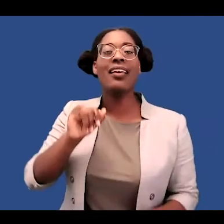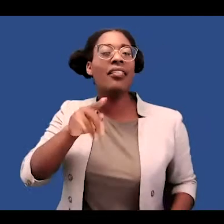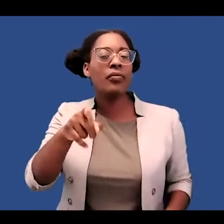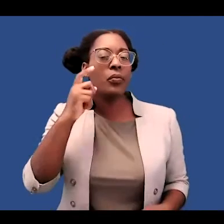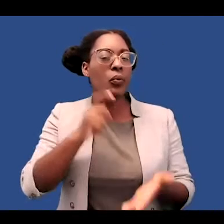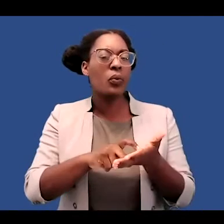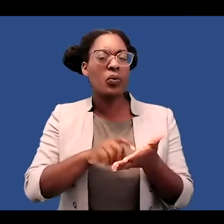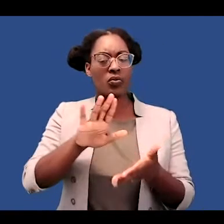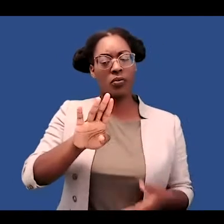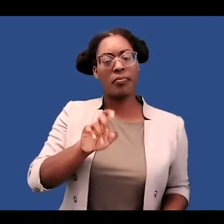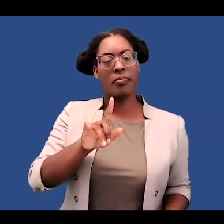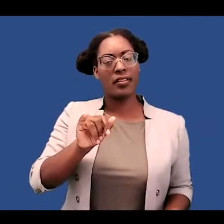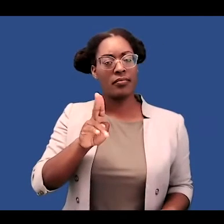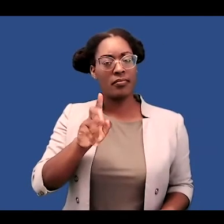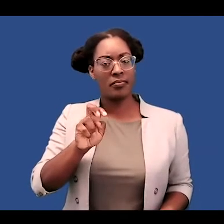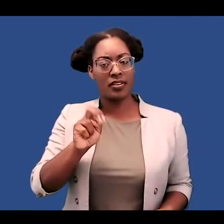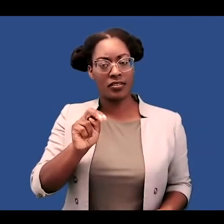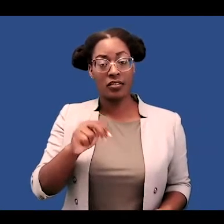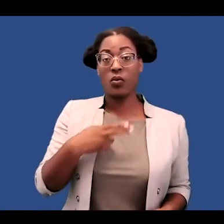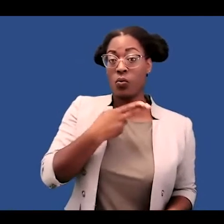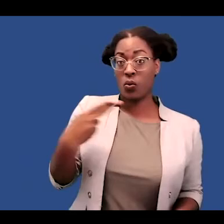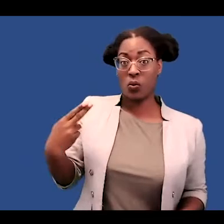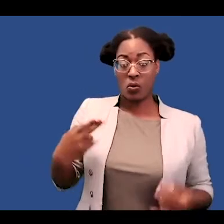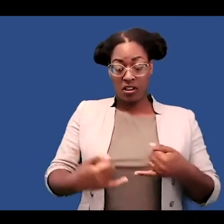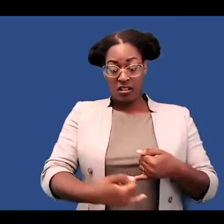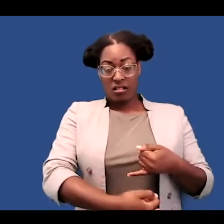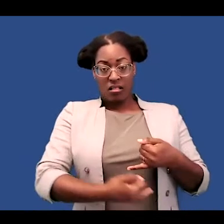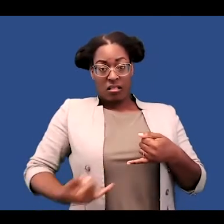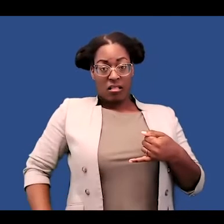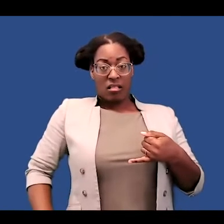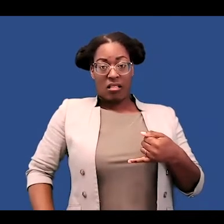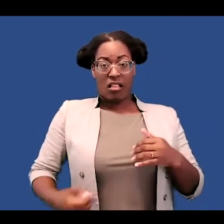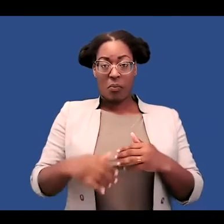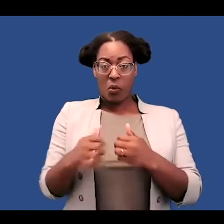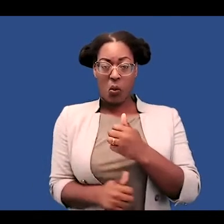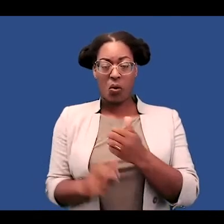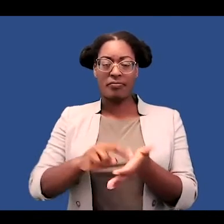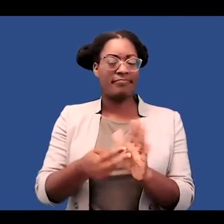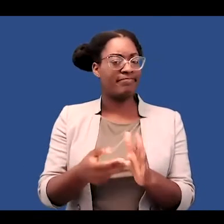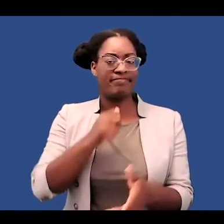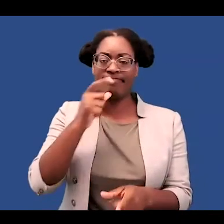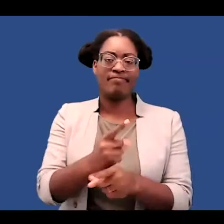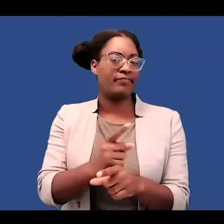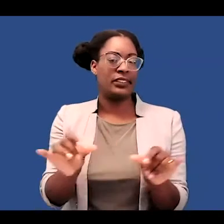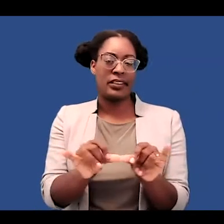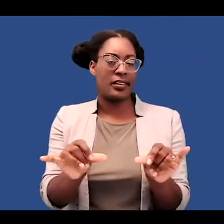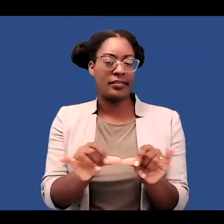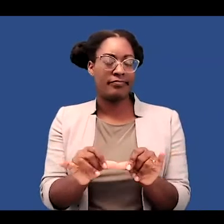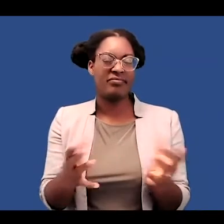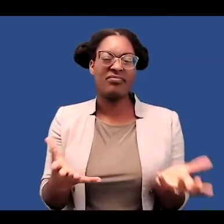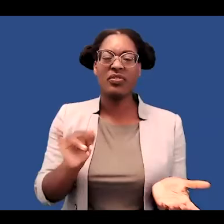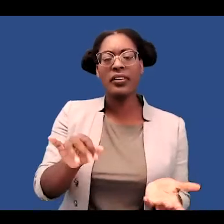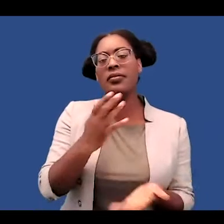to keep that up and move the way that you really want to move. All right, so that's a great rule of thumb when you go down to the next store to figure